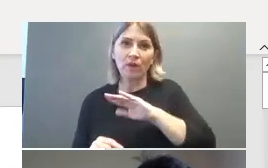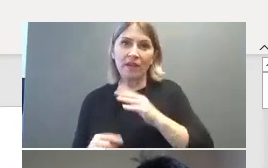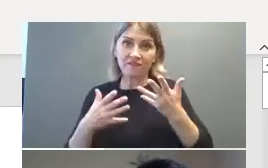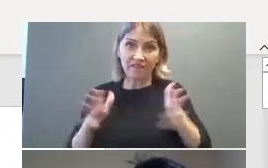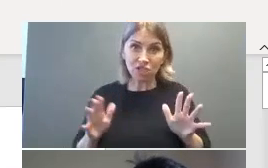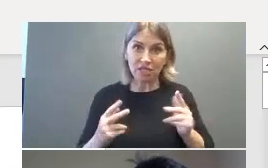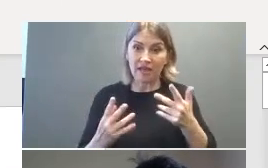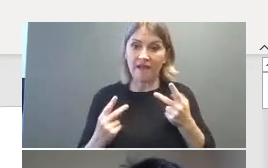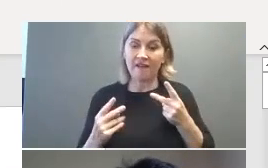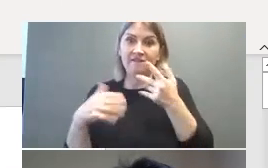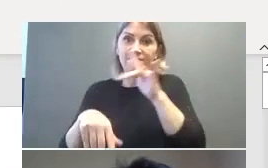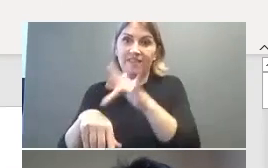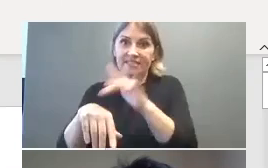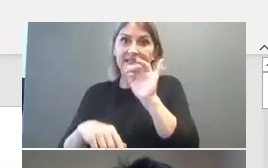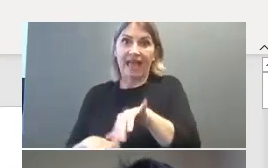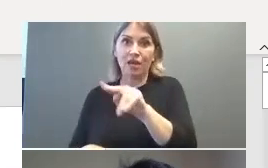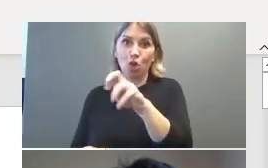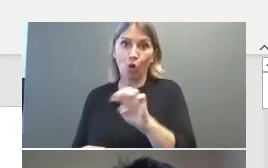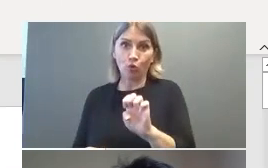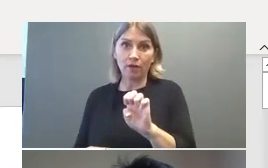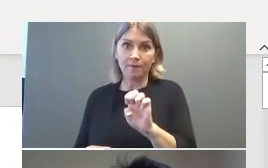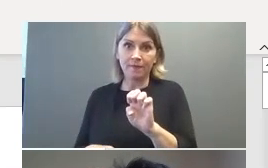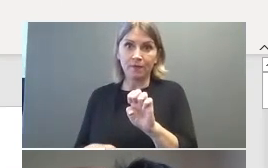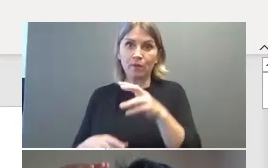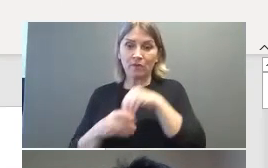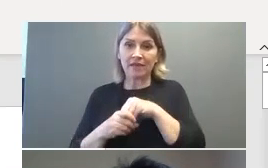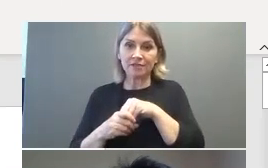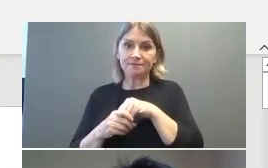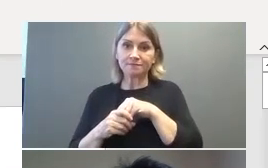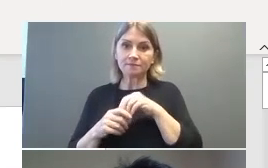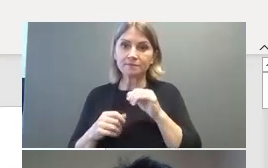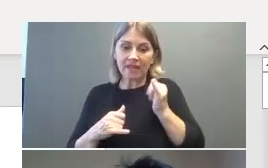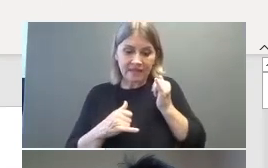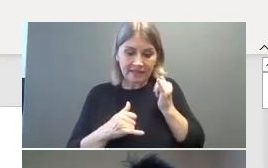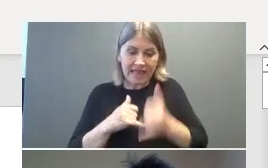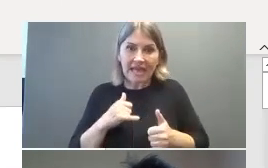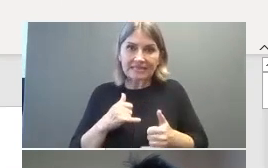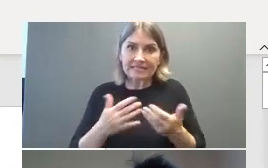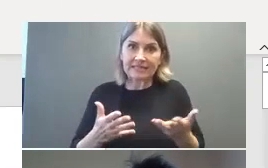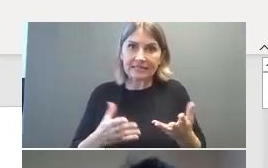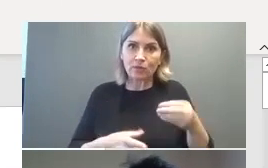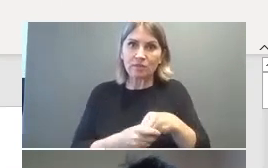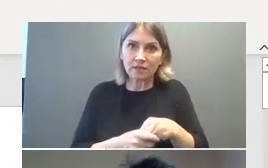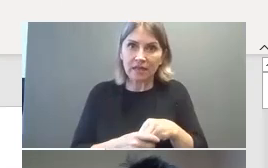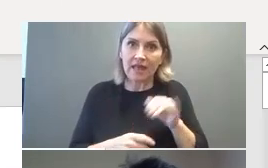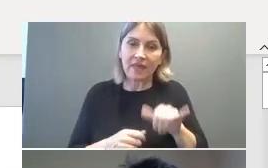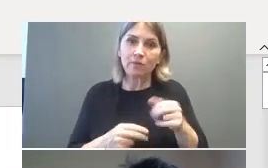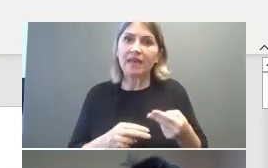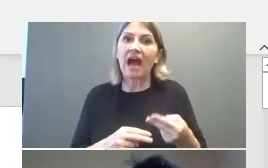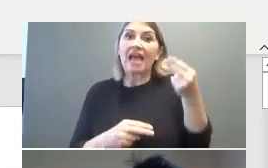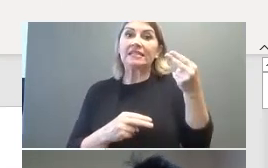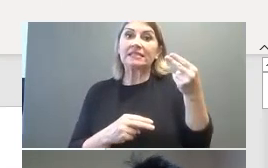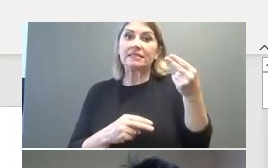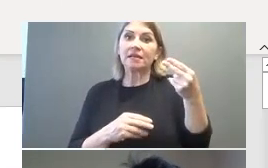visiting a particular node, we insert it into a stack, where the last thing to be inserted would be the node with the highest post-visit